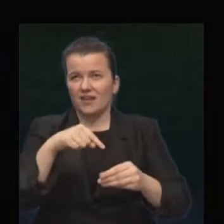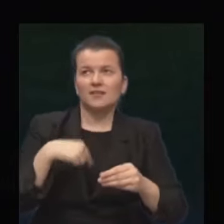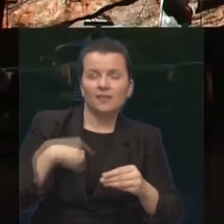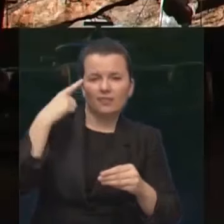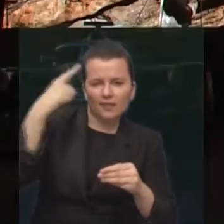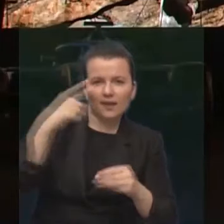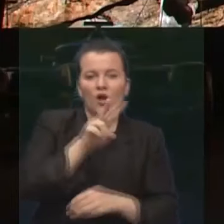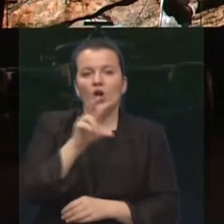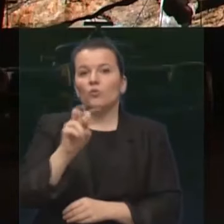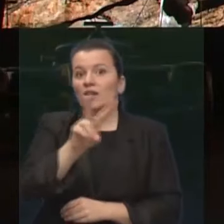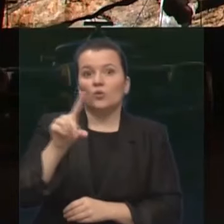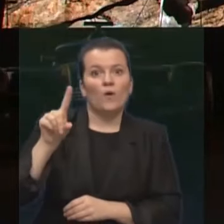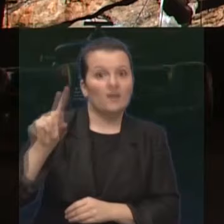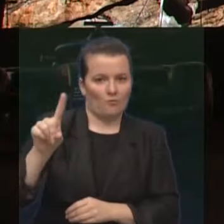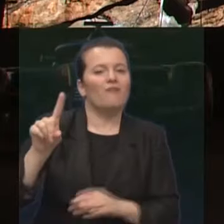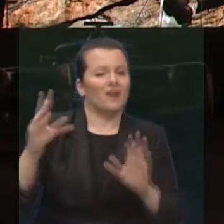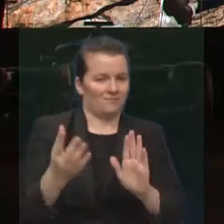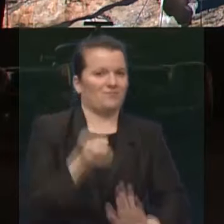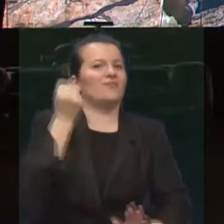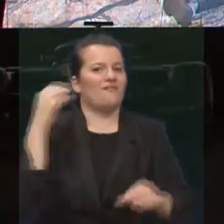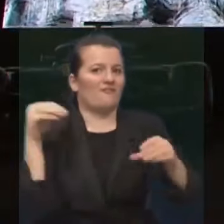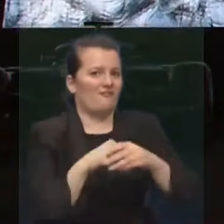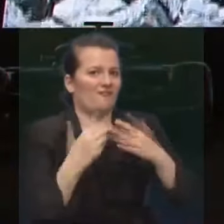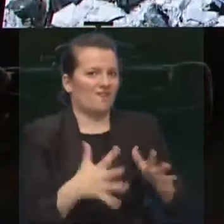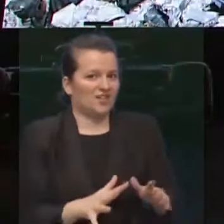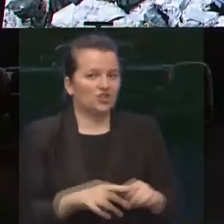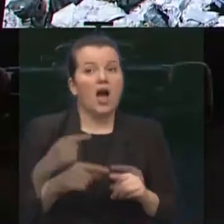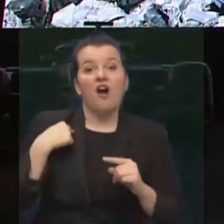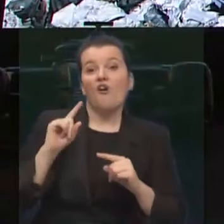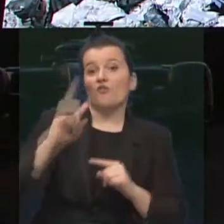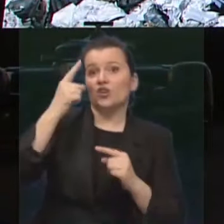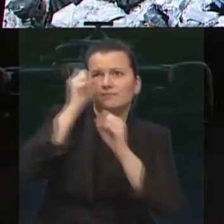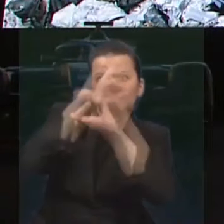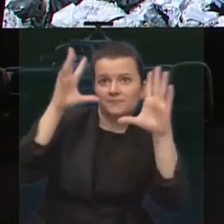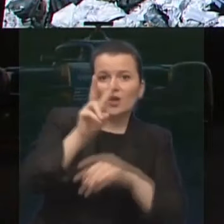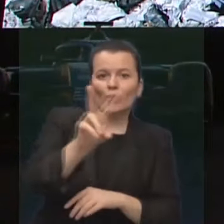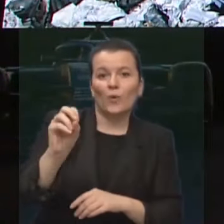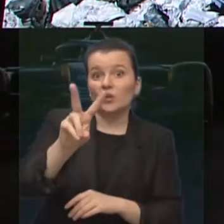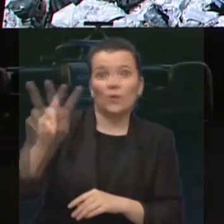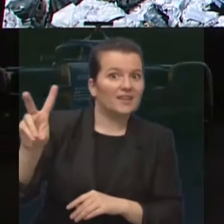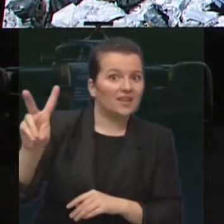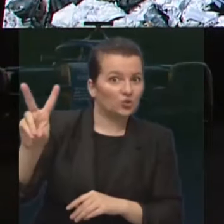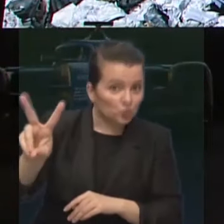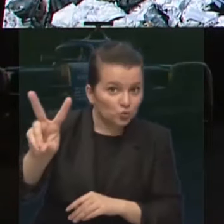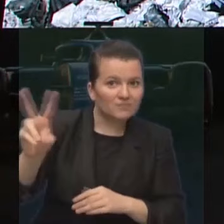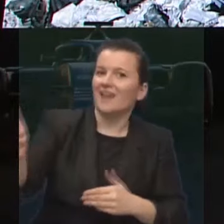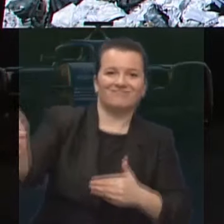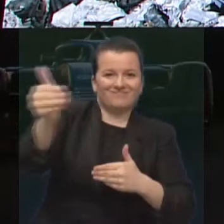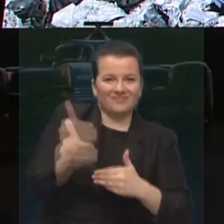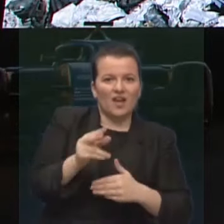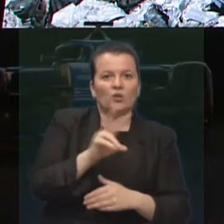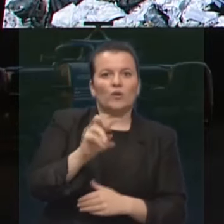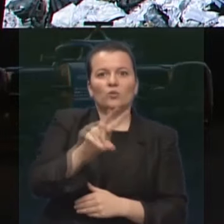of 2022. And indeed, we propose to do more than that in years to come. Regarding variable costs, months now. In a matter of